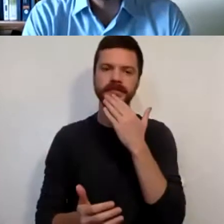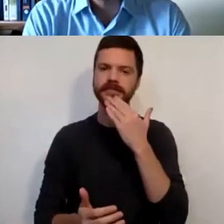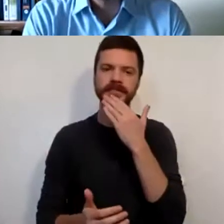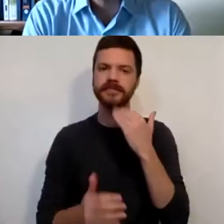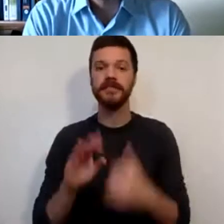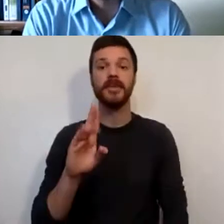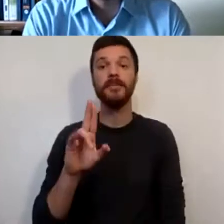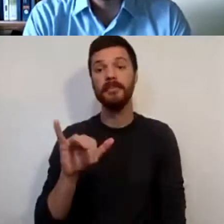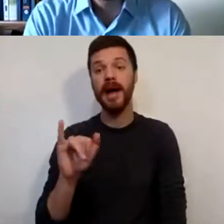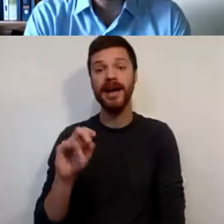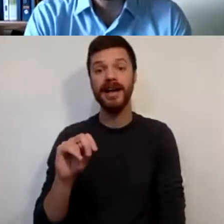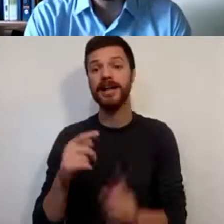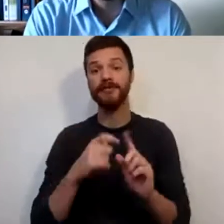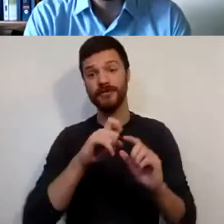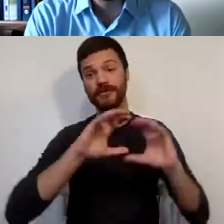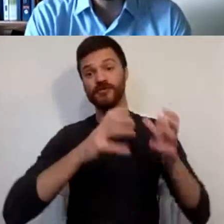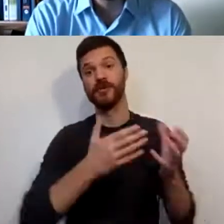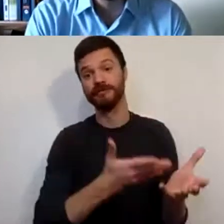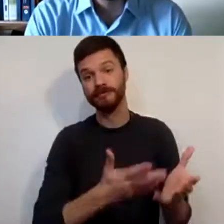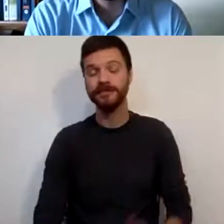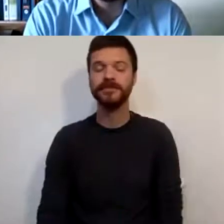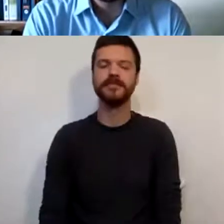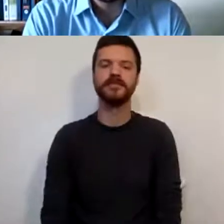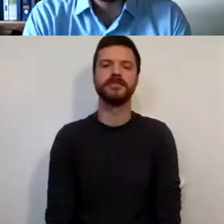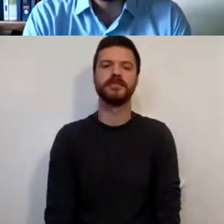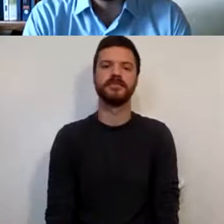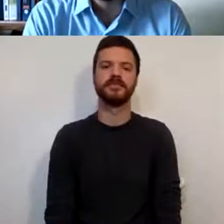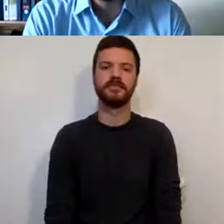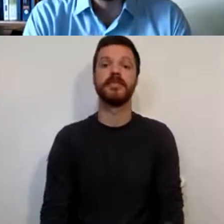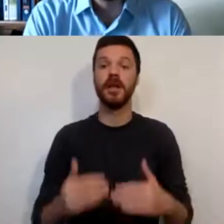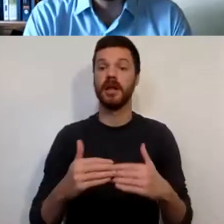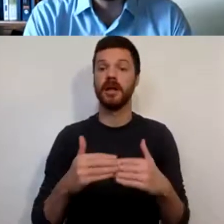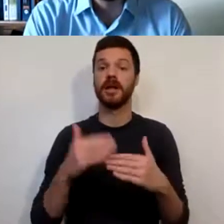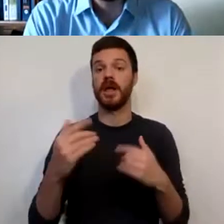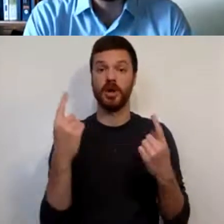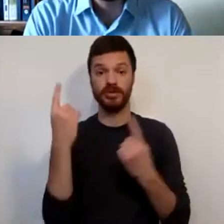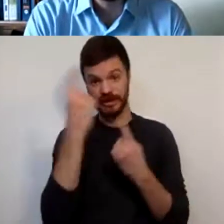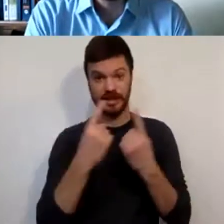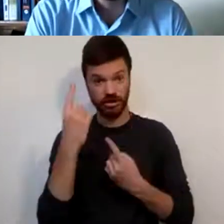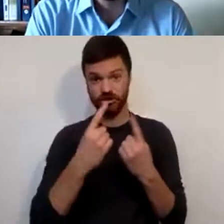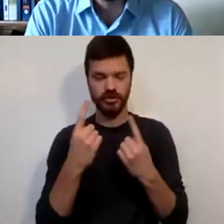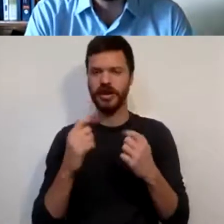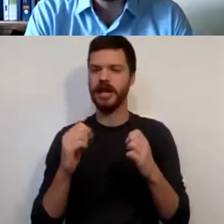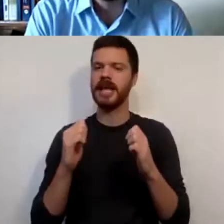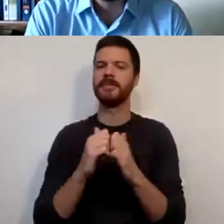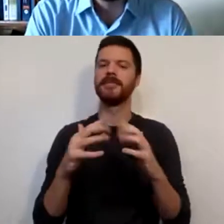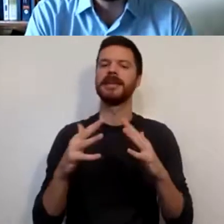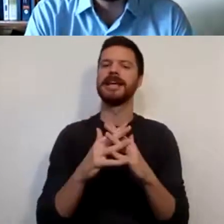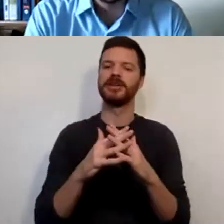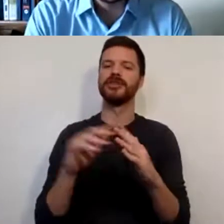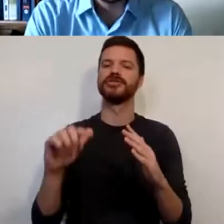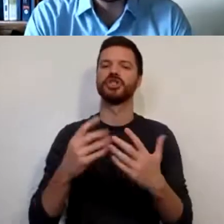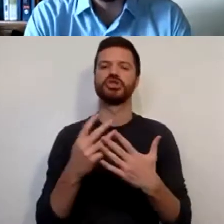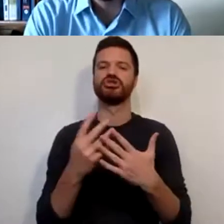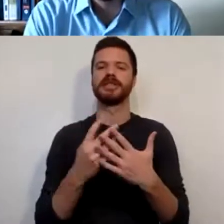buy-in from that population. And then the next step that we're considering is implementation of this screening tool